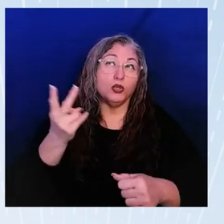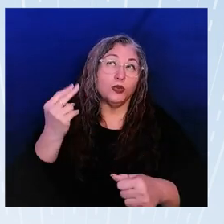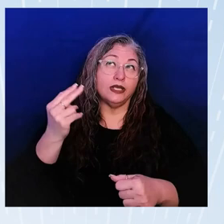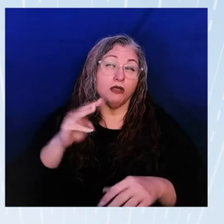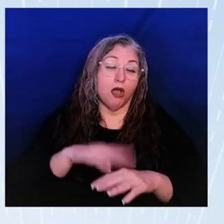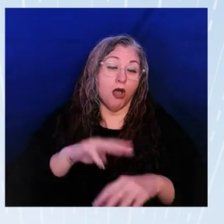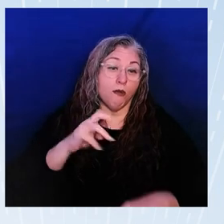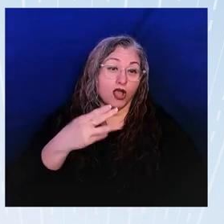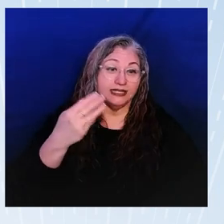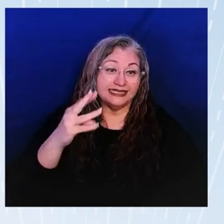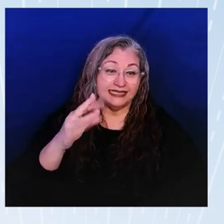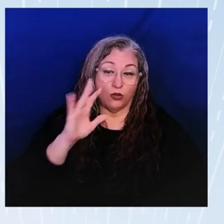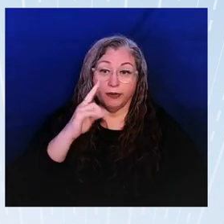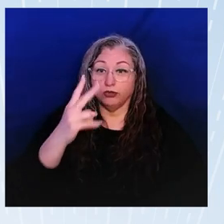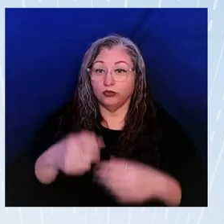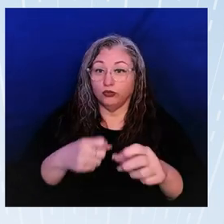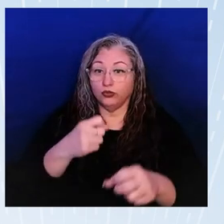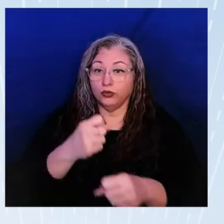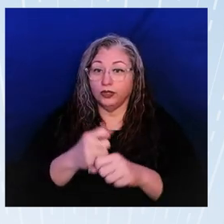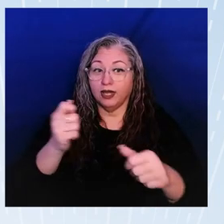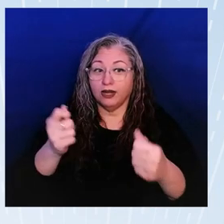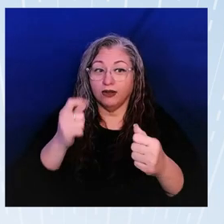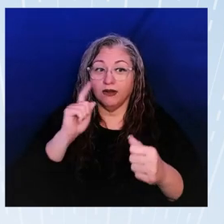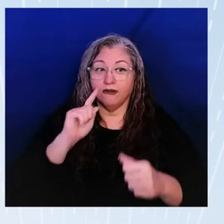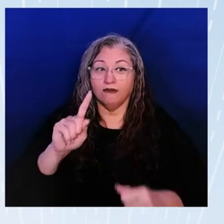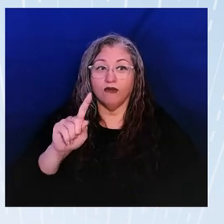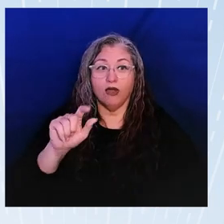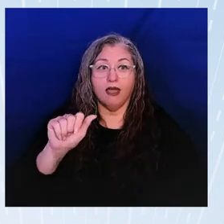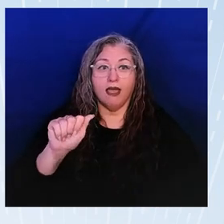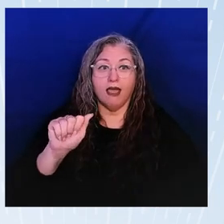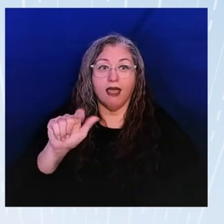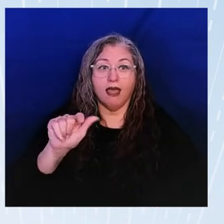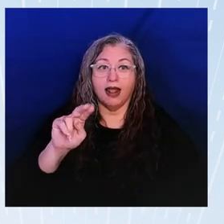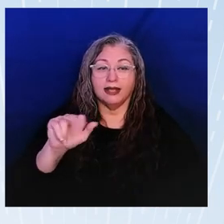16th, it will be the 2-year anniversary of the Atlanta spa shootings.